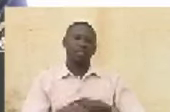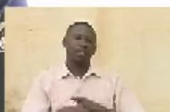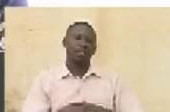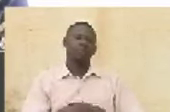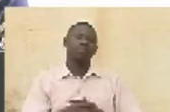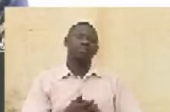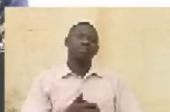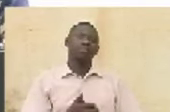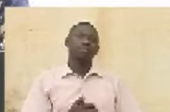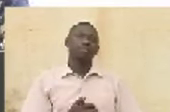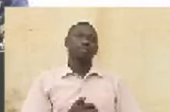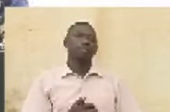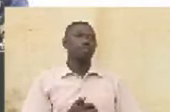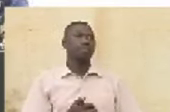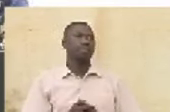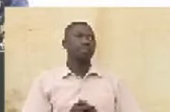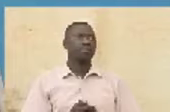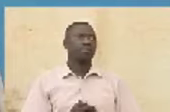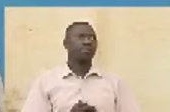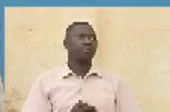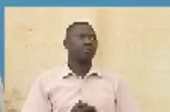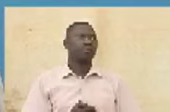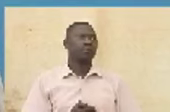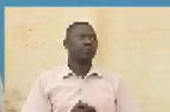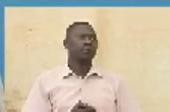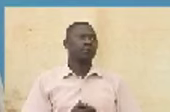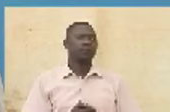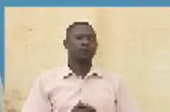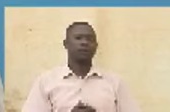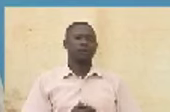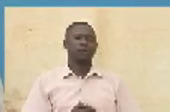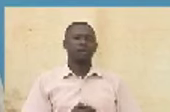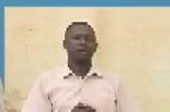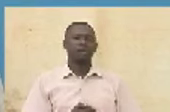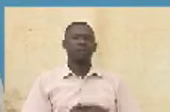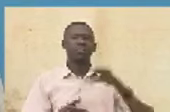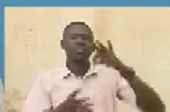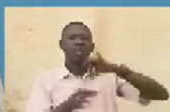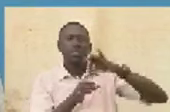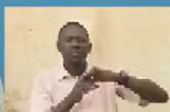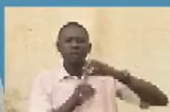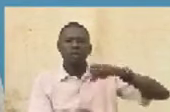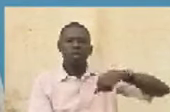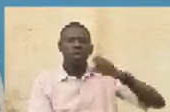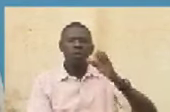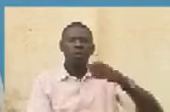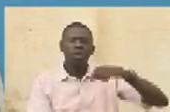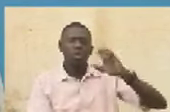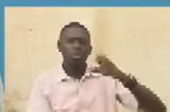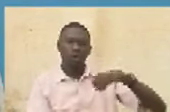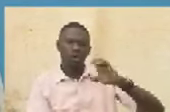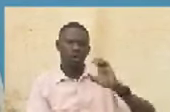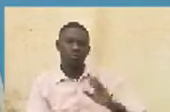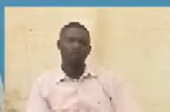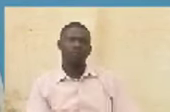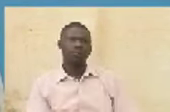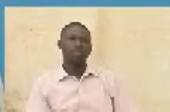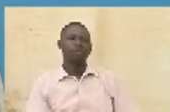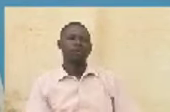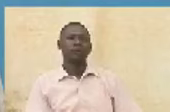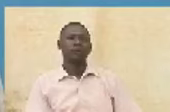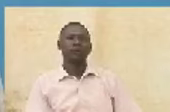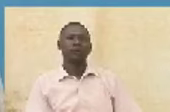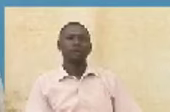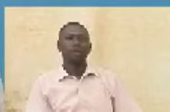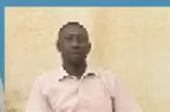becomes completely frothy. Nyentimanda timinda kaso. These cups that we used to drink